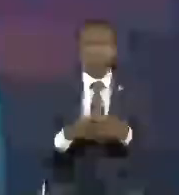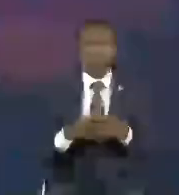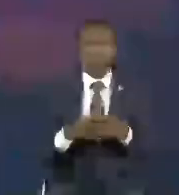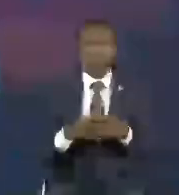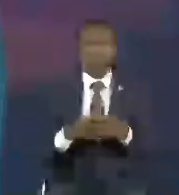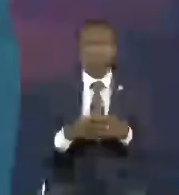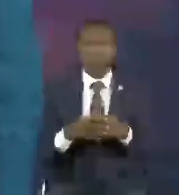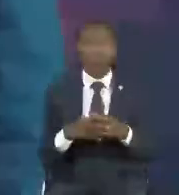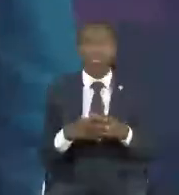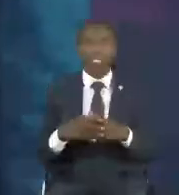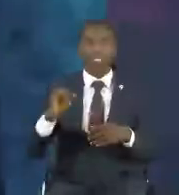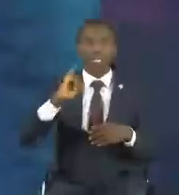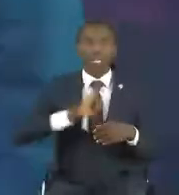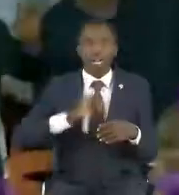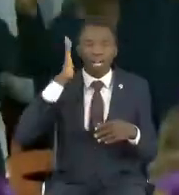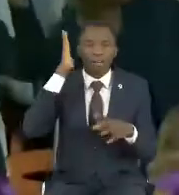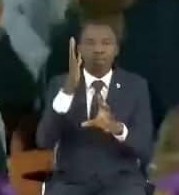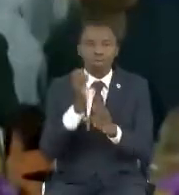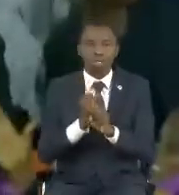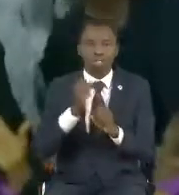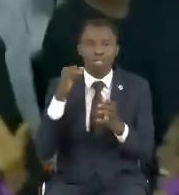I will recover it all.